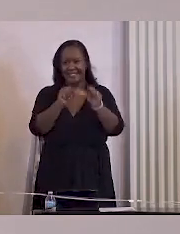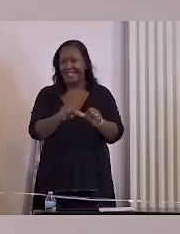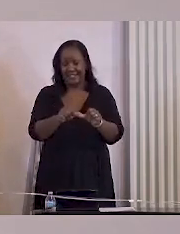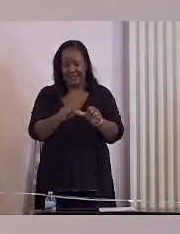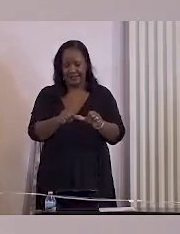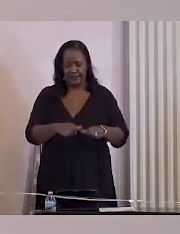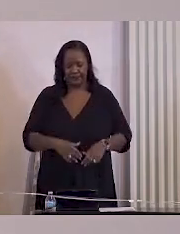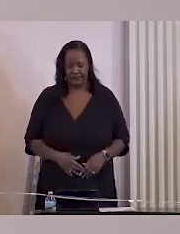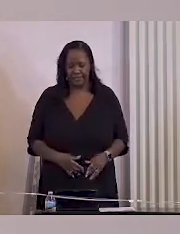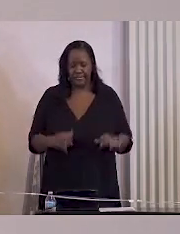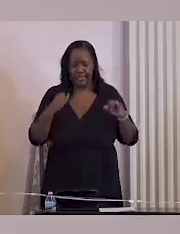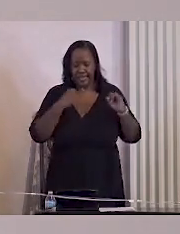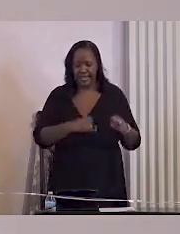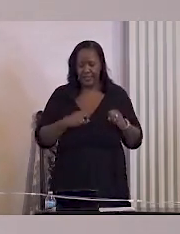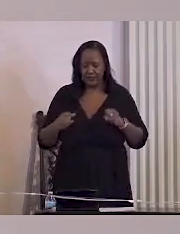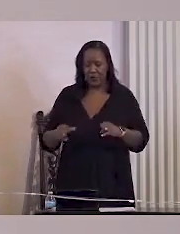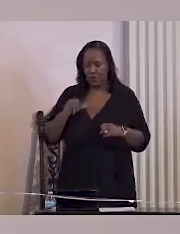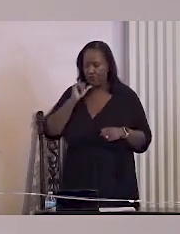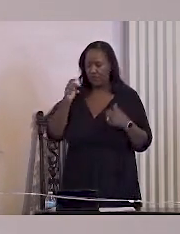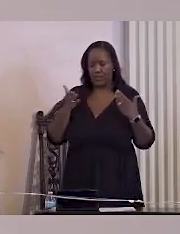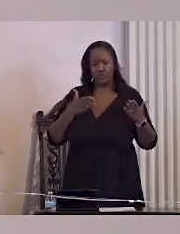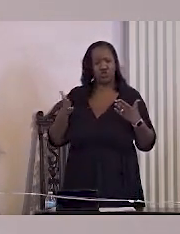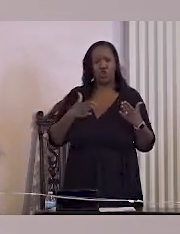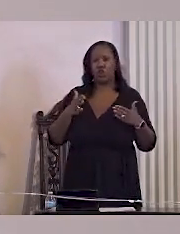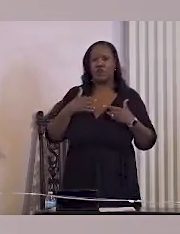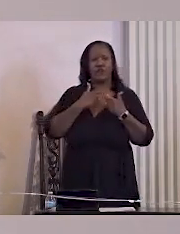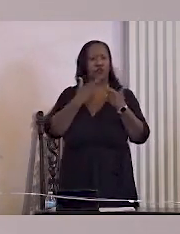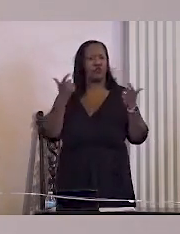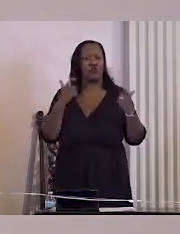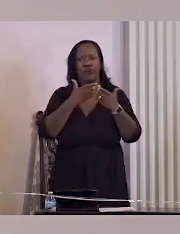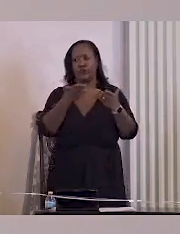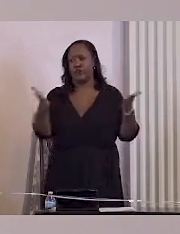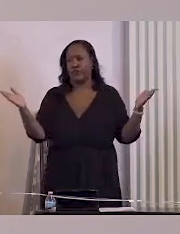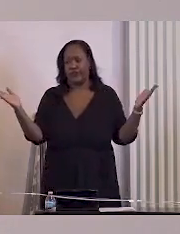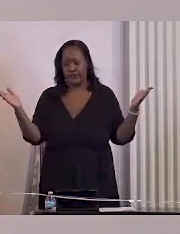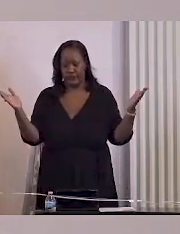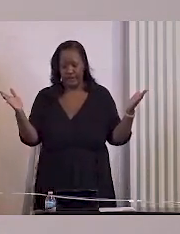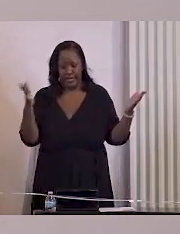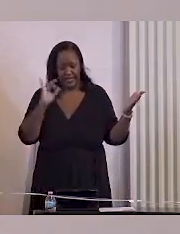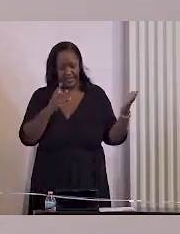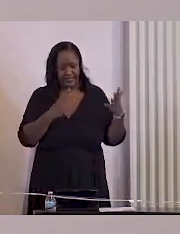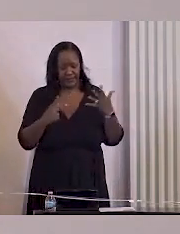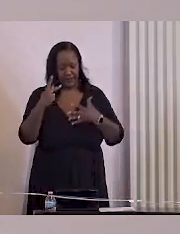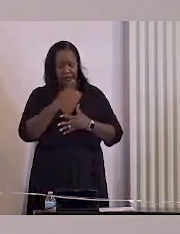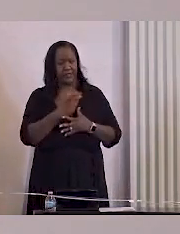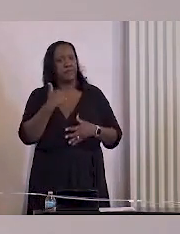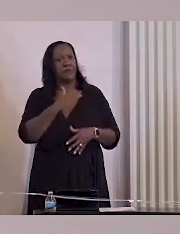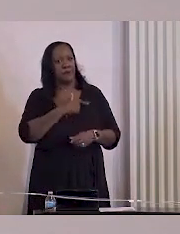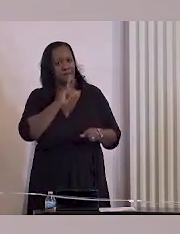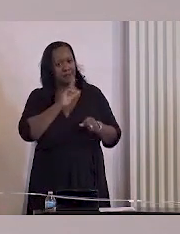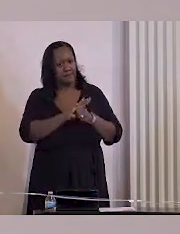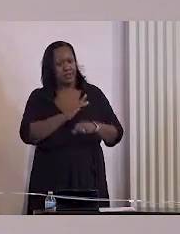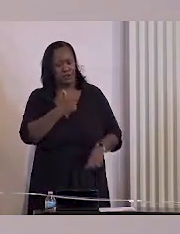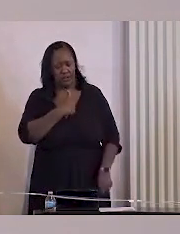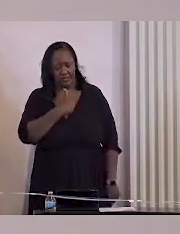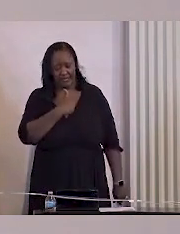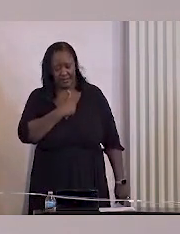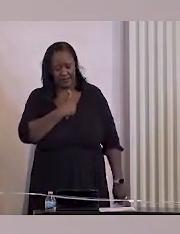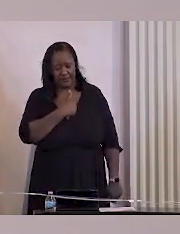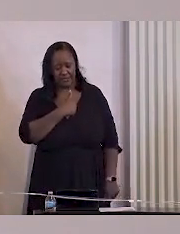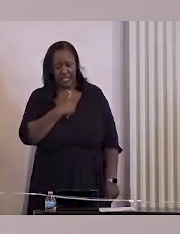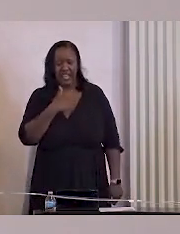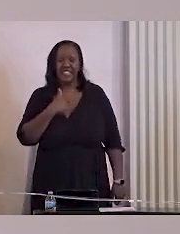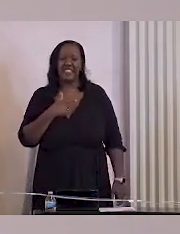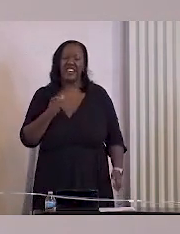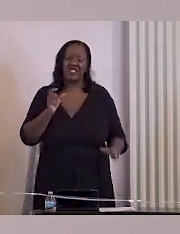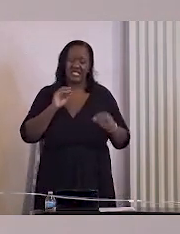sustaining. Individualism will not serve the greater good, a principle to which we have committed ourselves. There is little